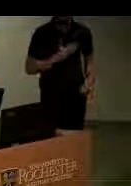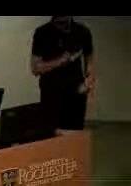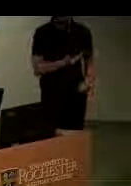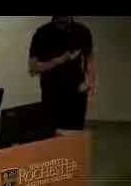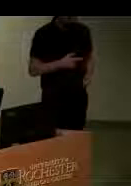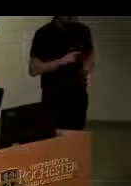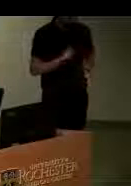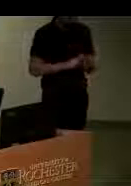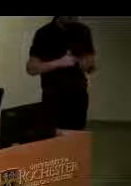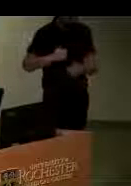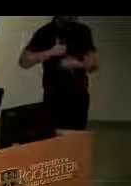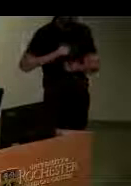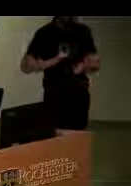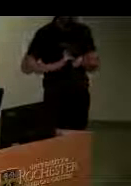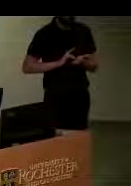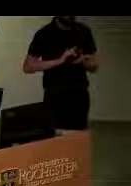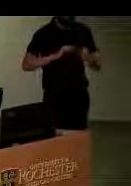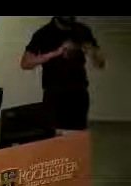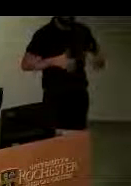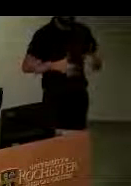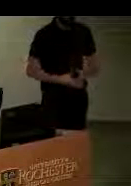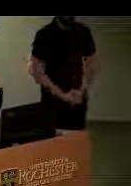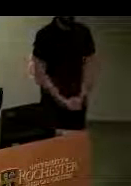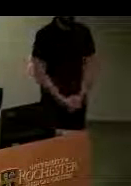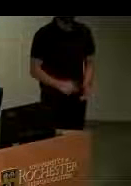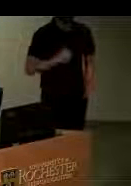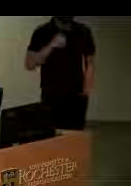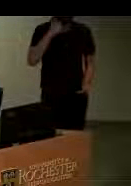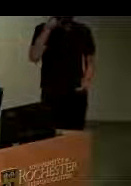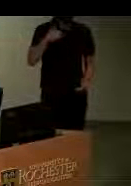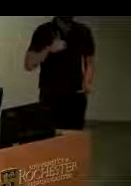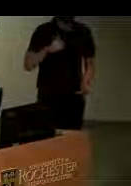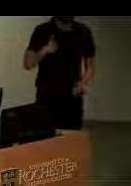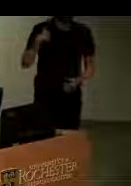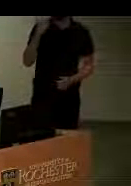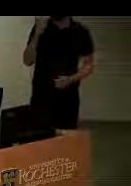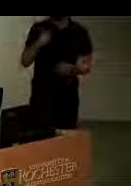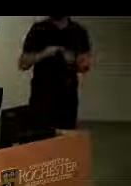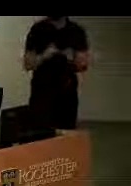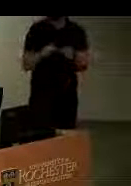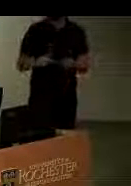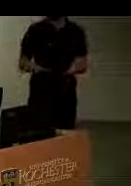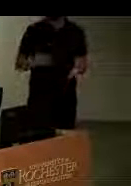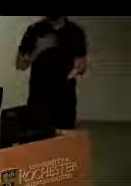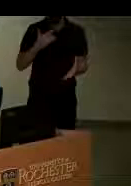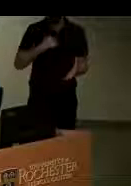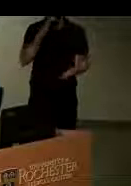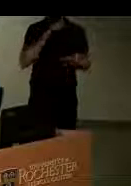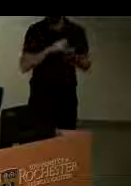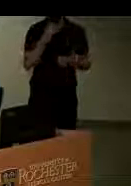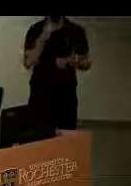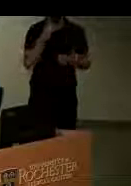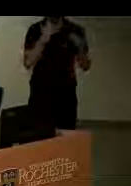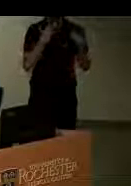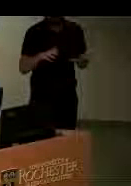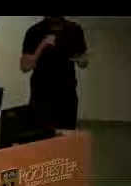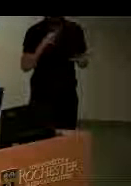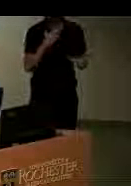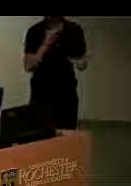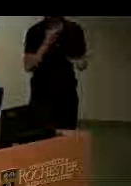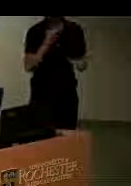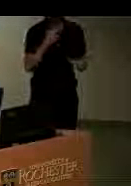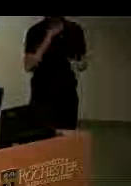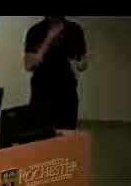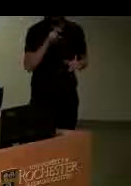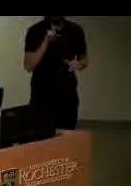Medical Corps. I did call up and say, I refuse to go to this place that you're sending me to because my wife just got over Hodgkin's disease. I have to be at a